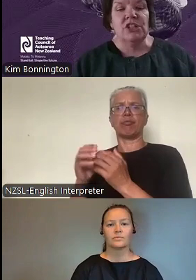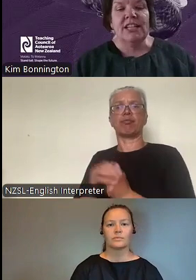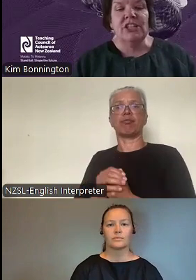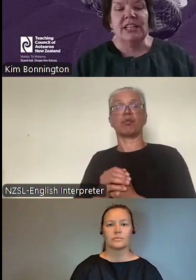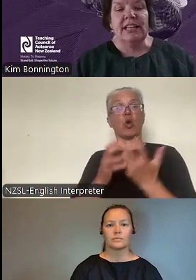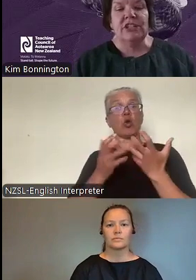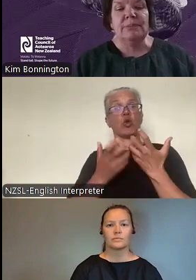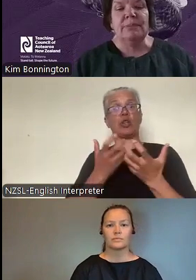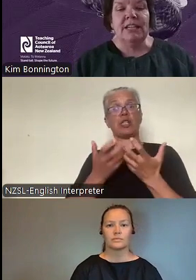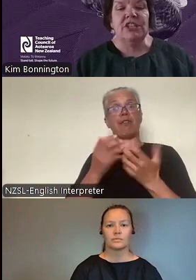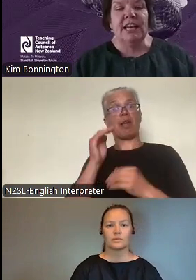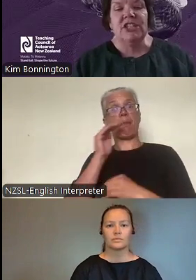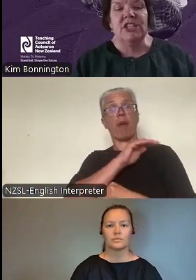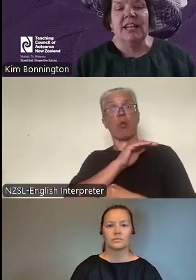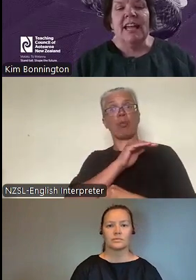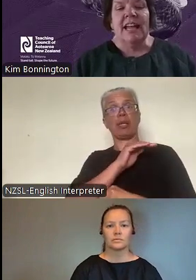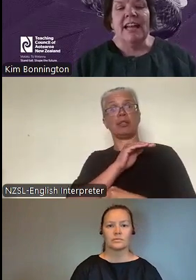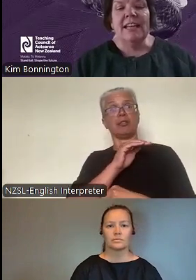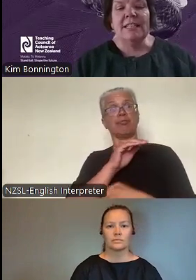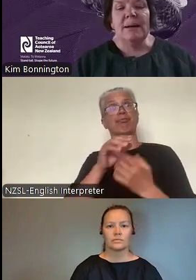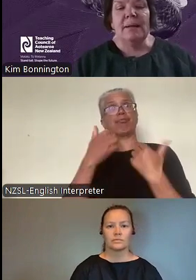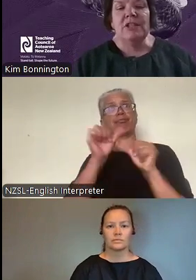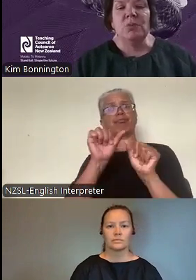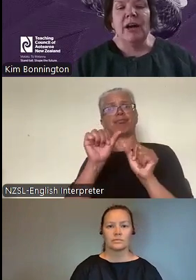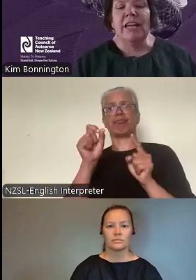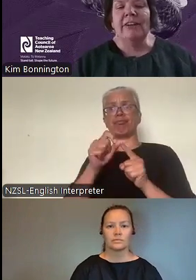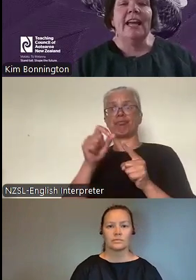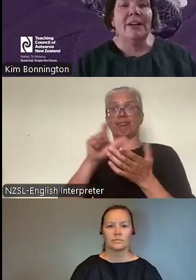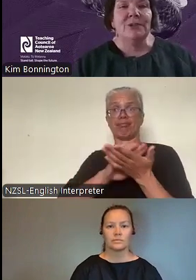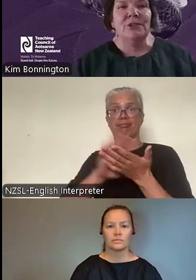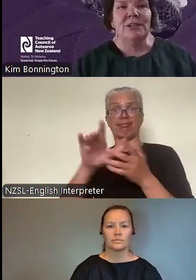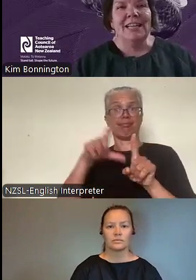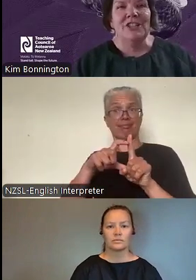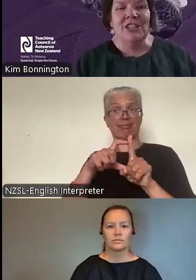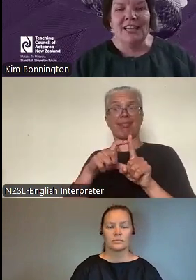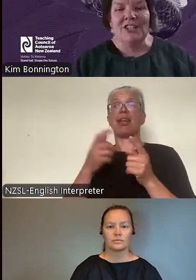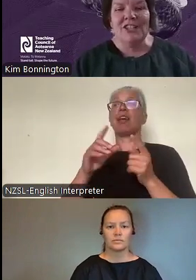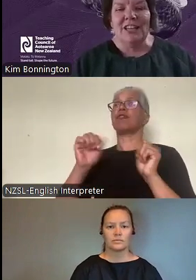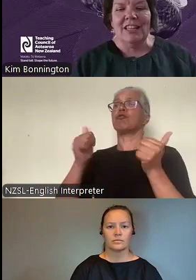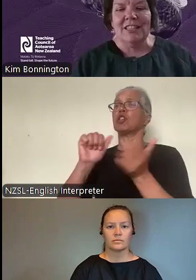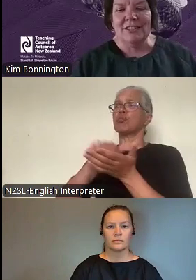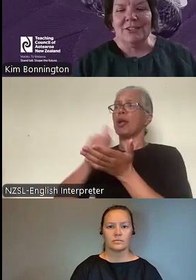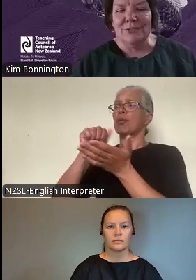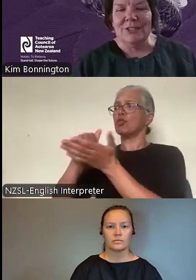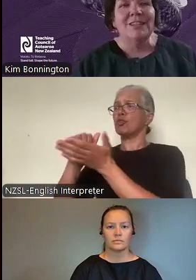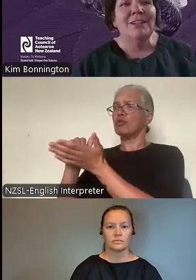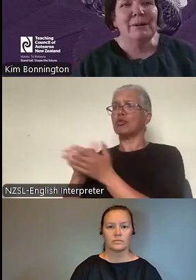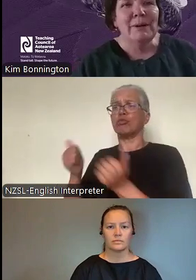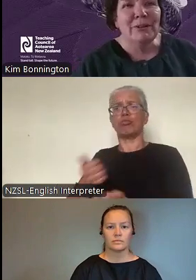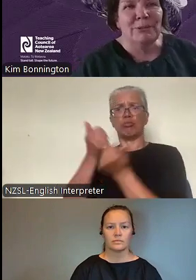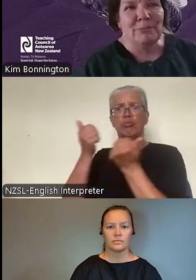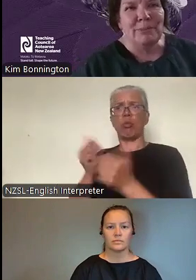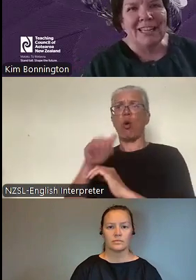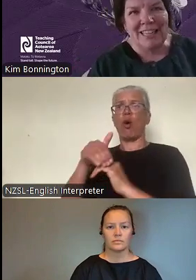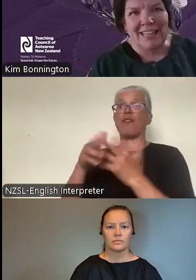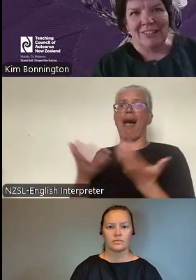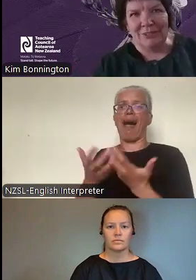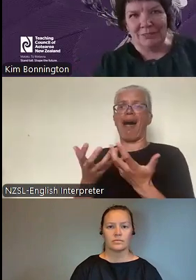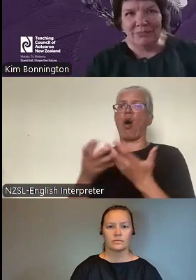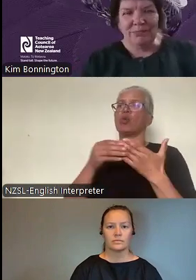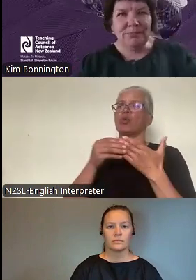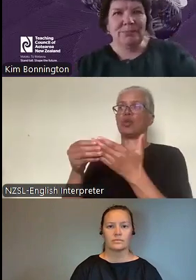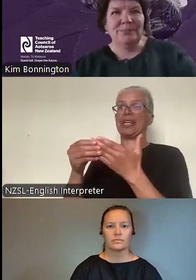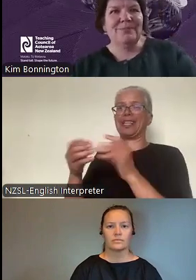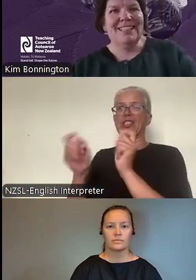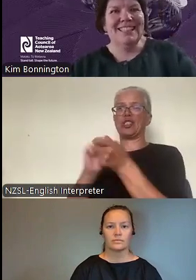on change leadership and education and has published widely on how to lead change in schools. We welcome you, Mark. Thank